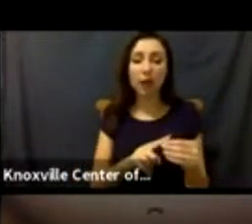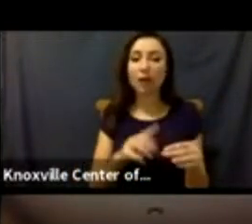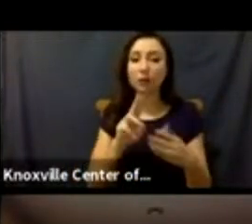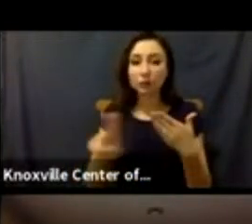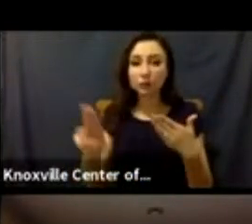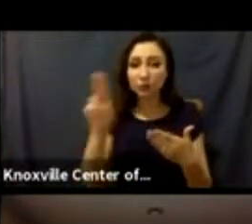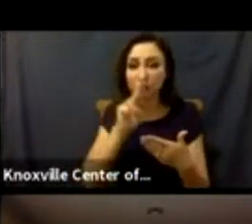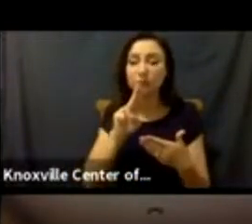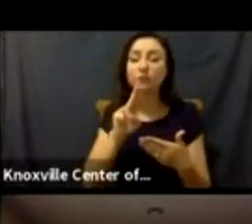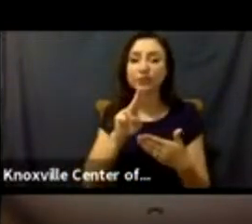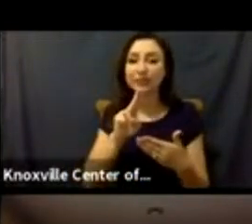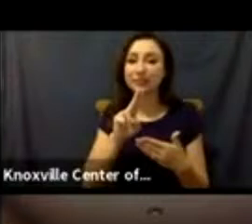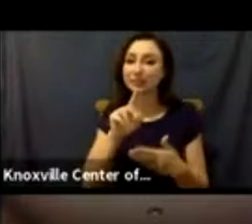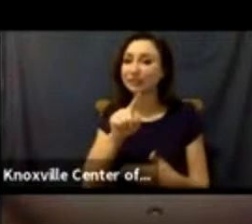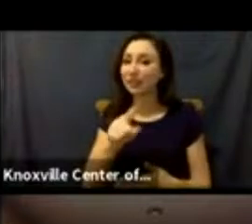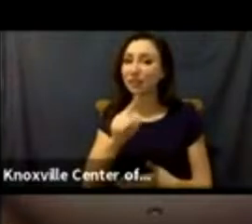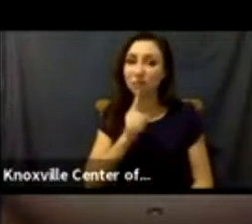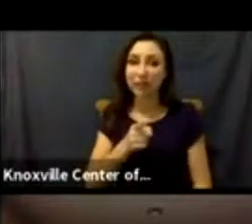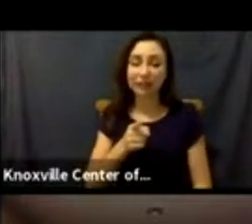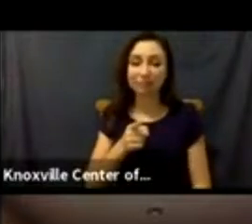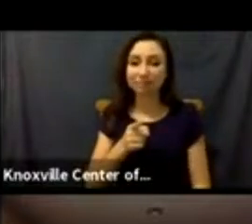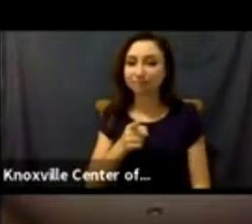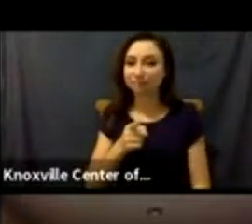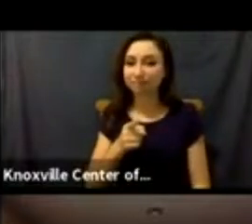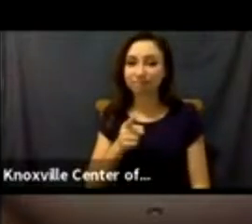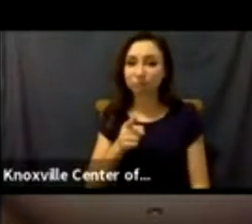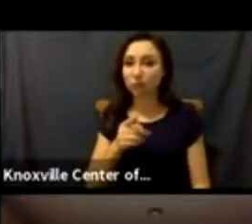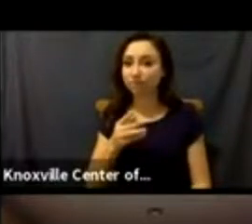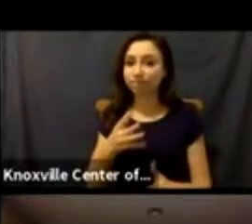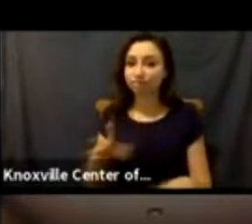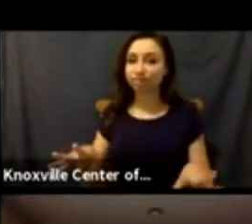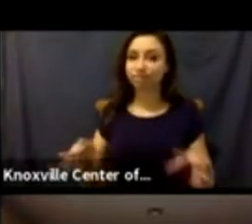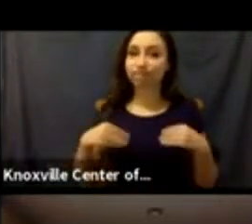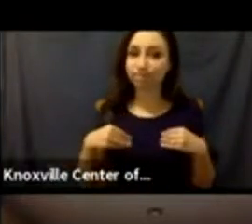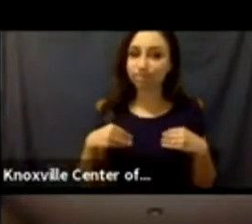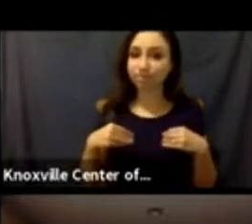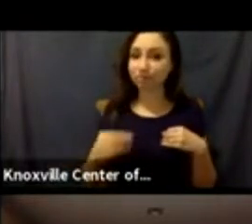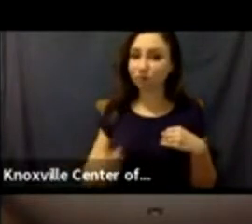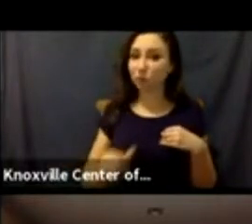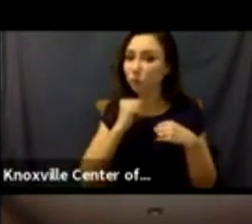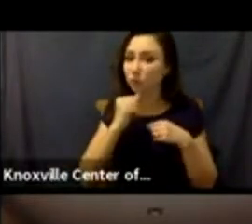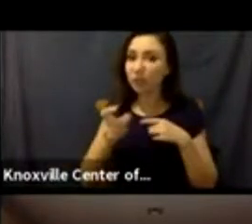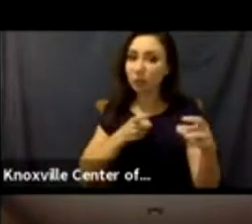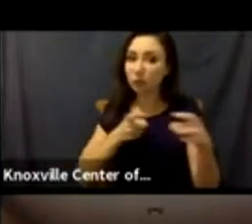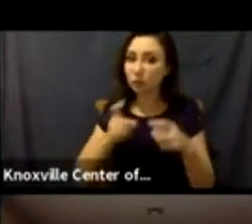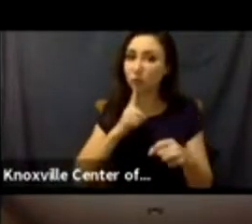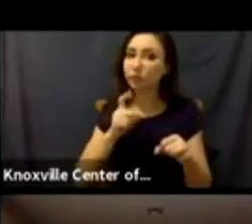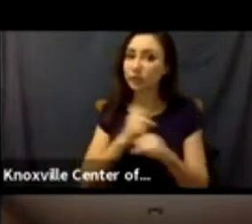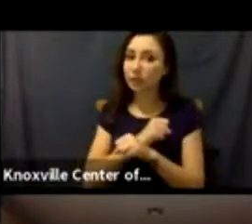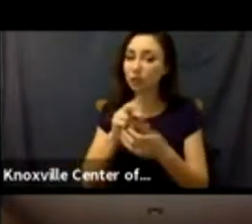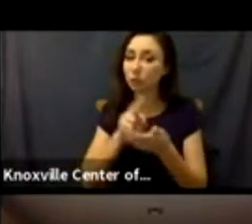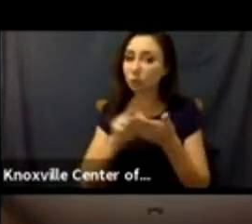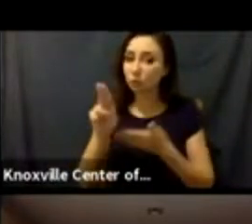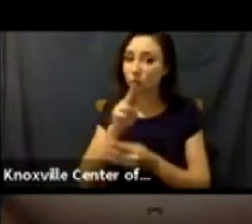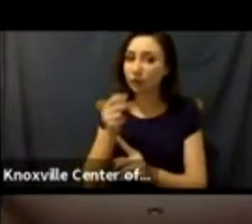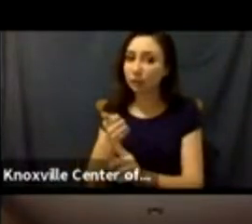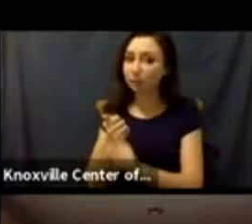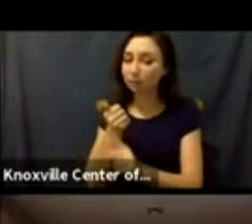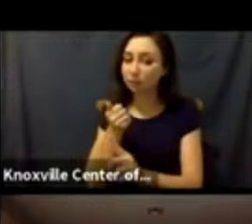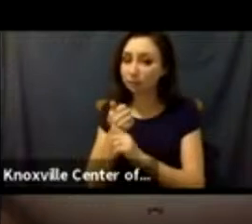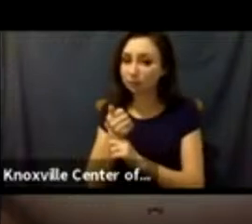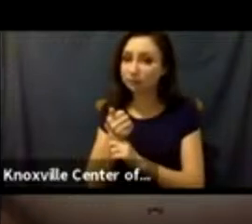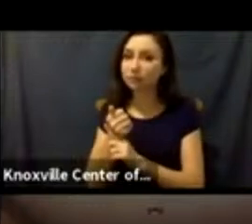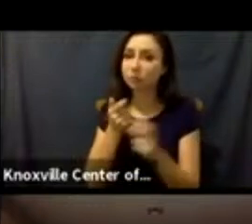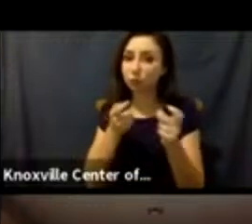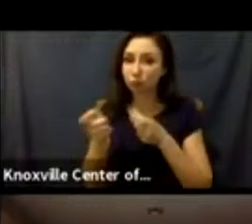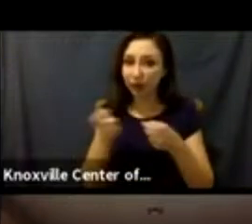have stepped up, and that we don't control the actual university itself with this regulation. We